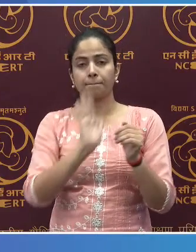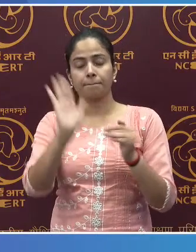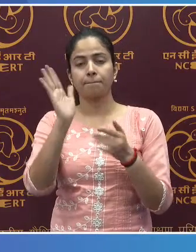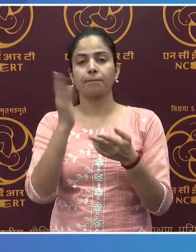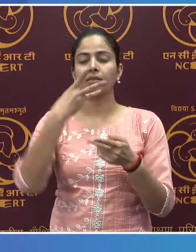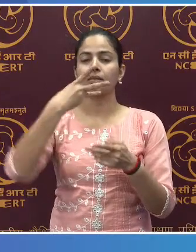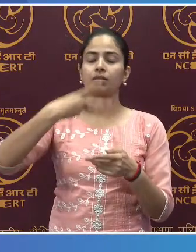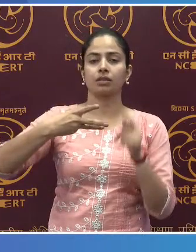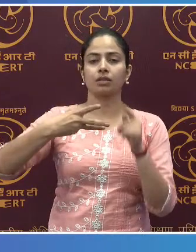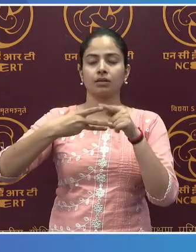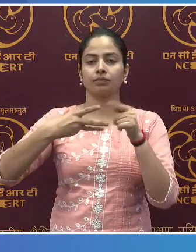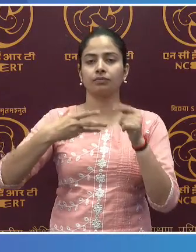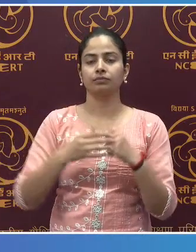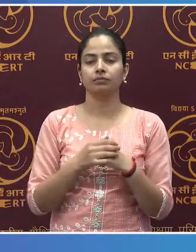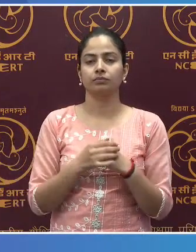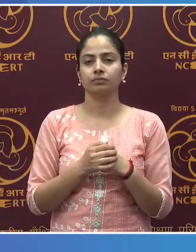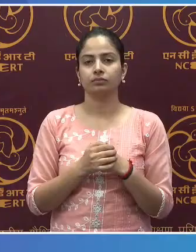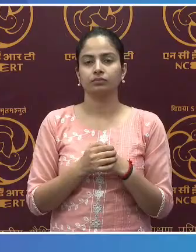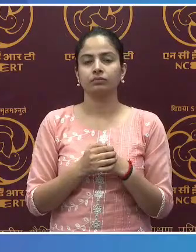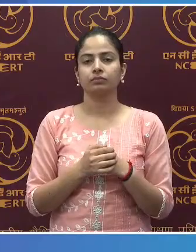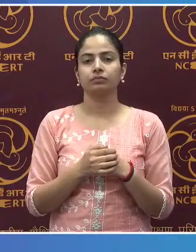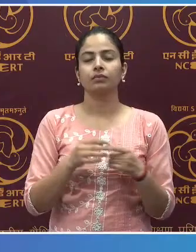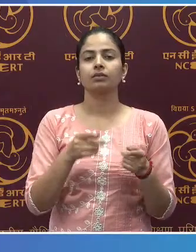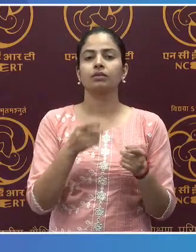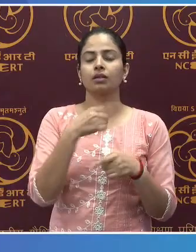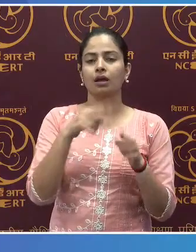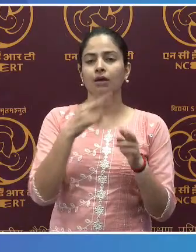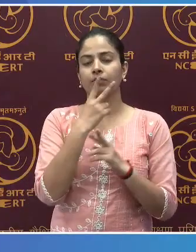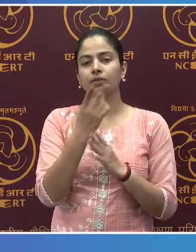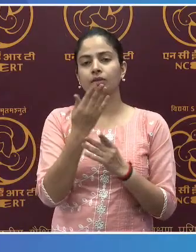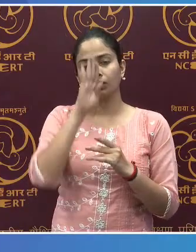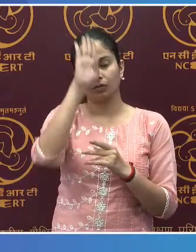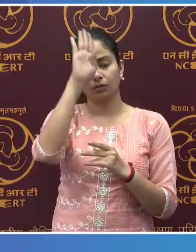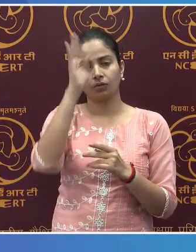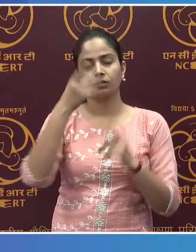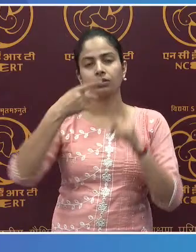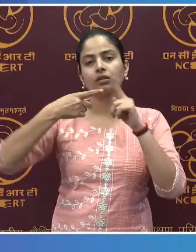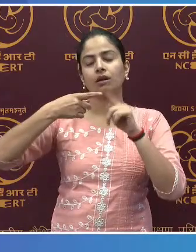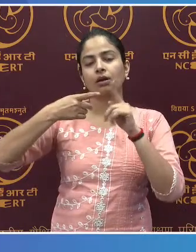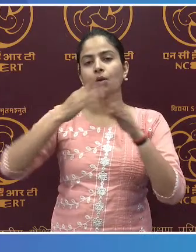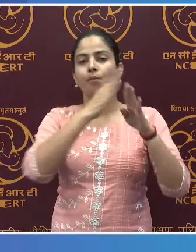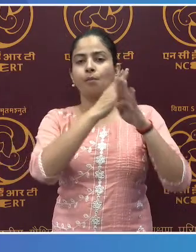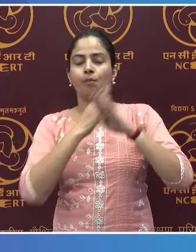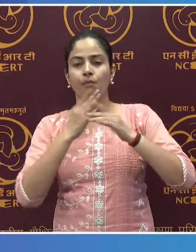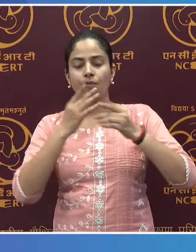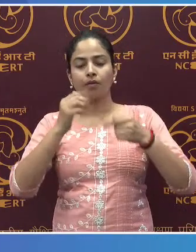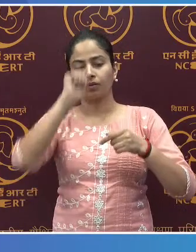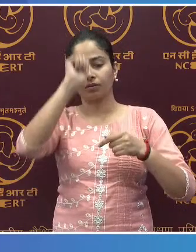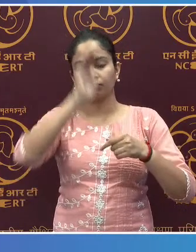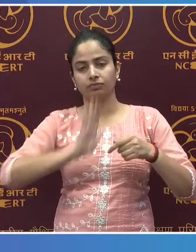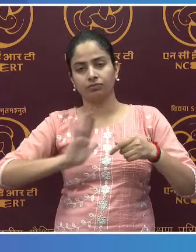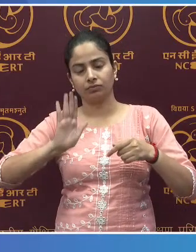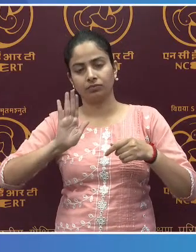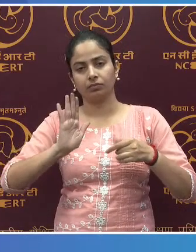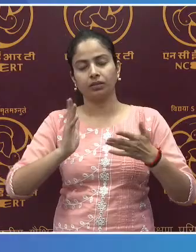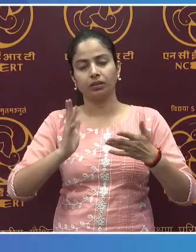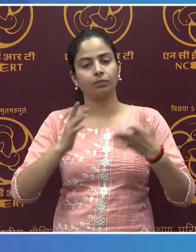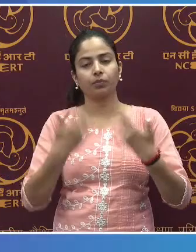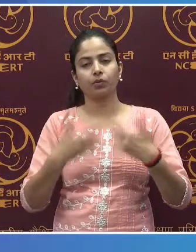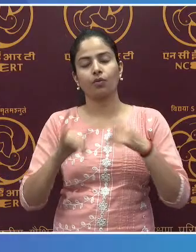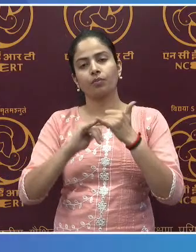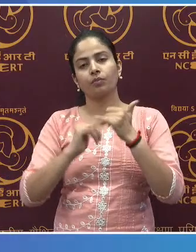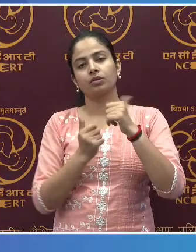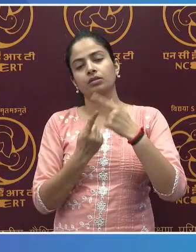the threefold. You see how the, what is the duty of the ruler. Raksha, protection of the state from external aggression.